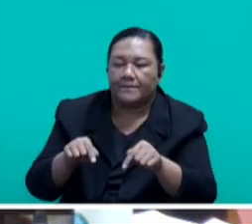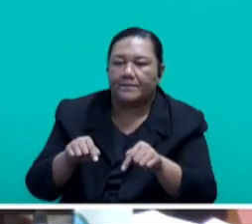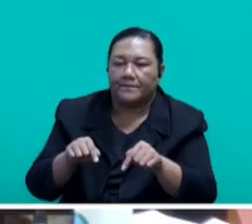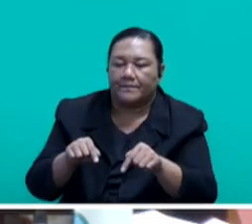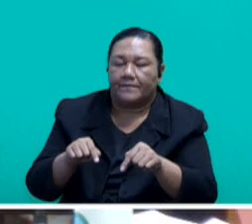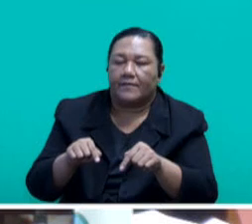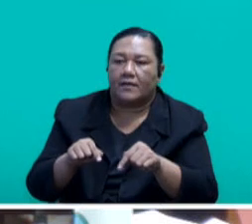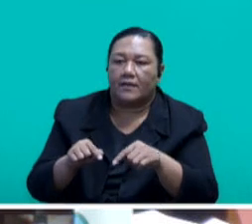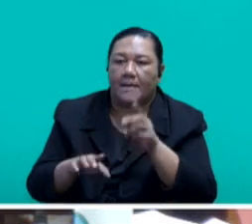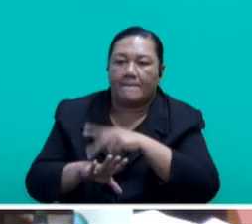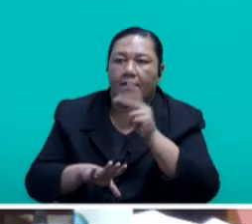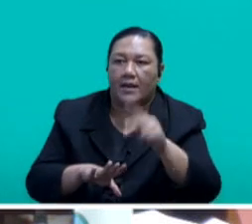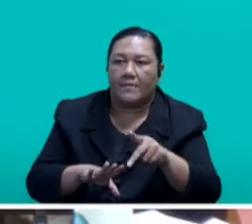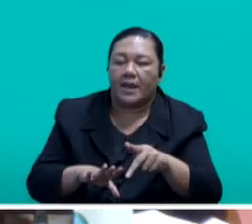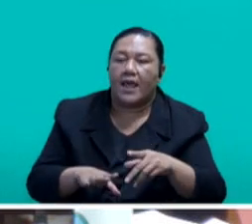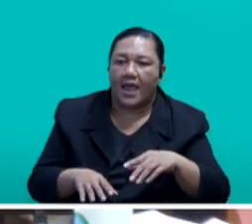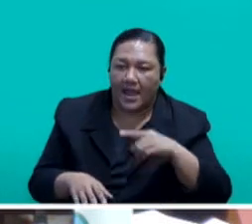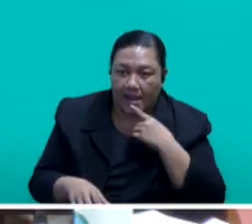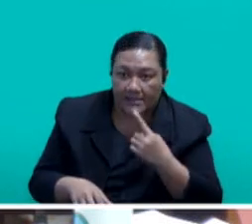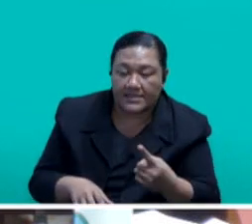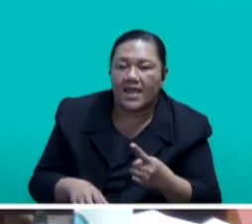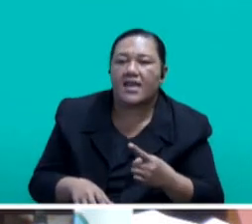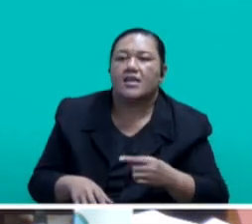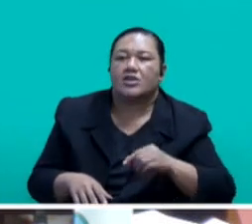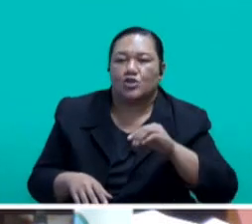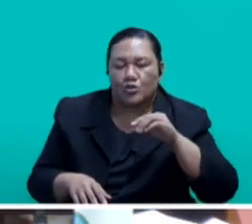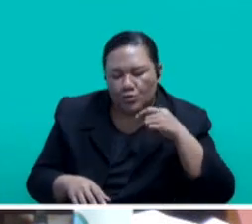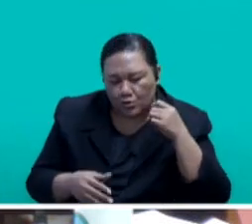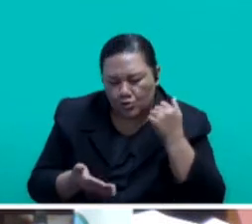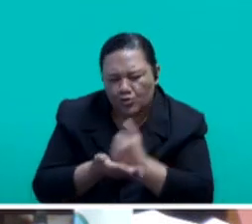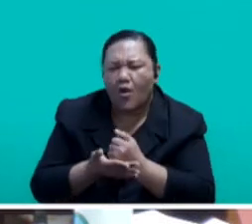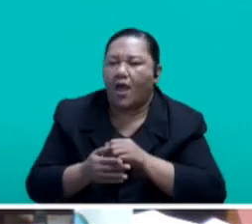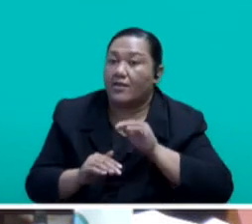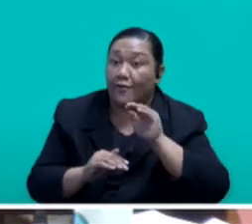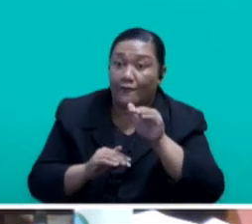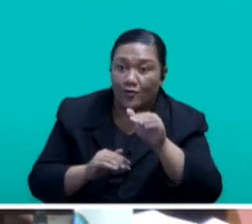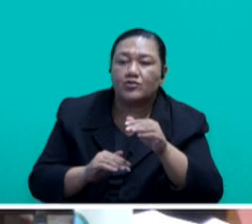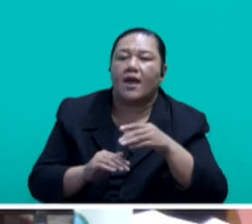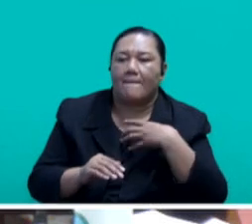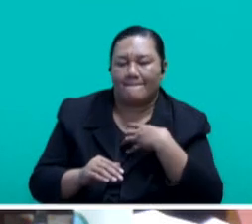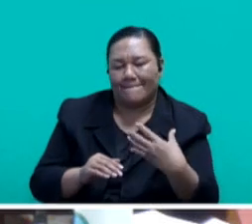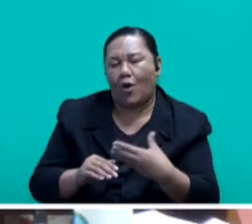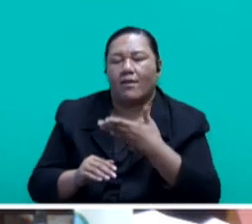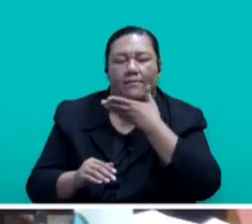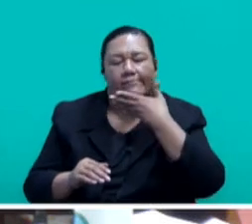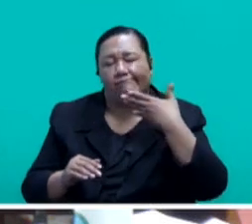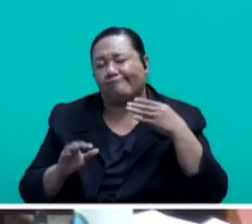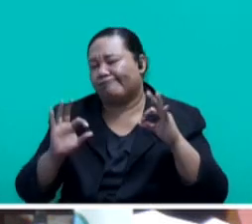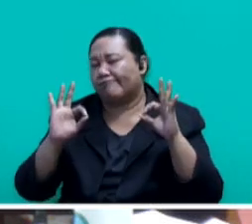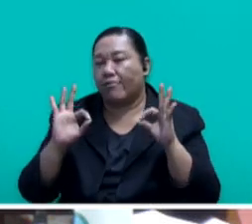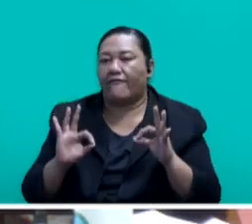There will be many to follow in years to come. In other words, Mr. Speaker, the People's Coalition